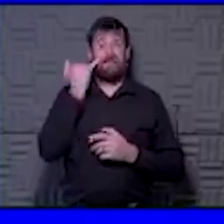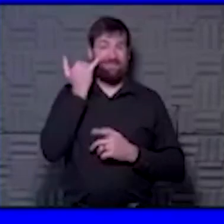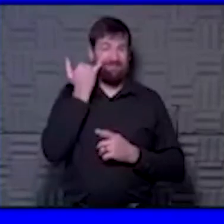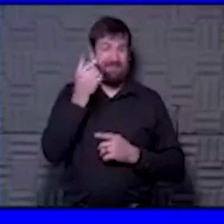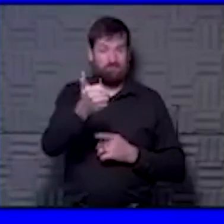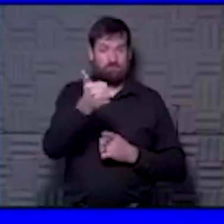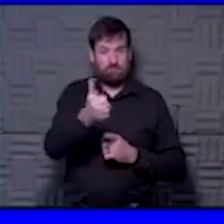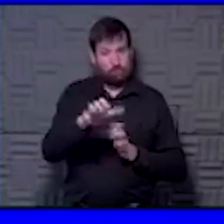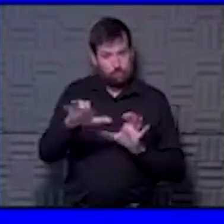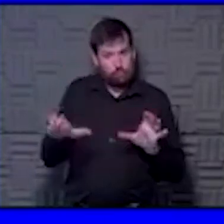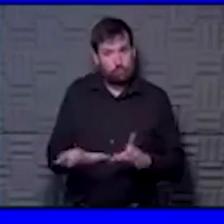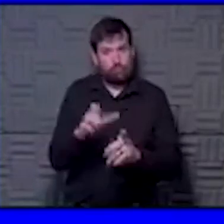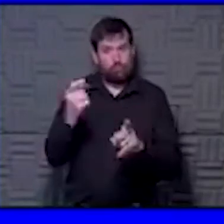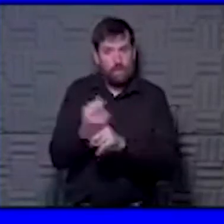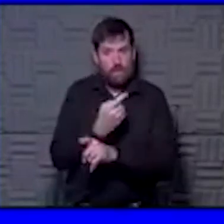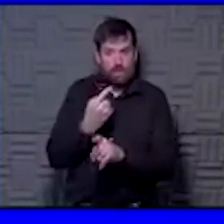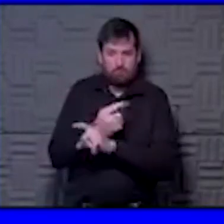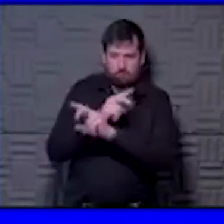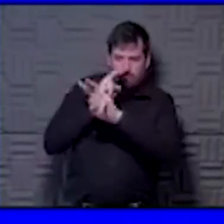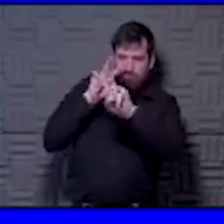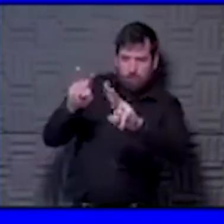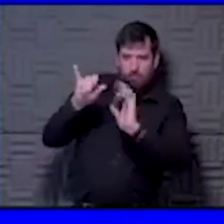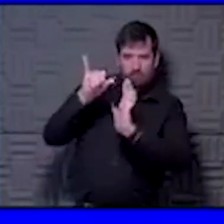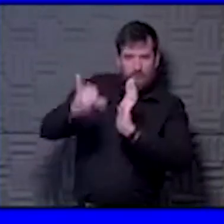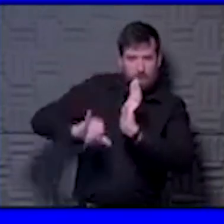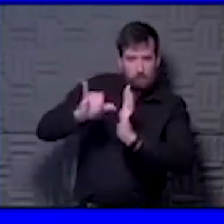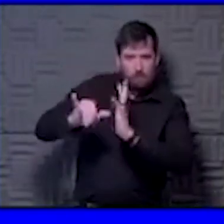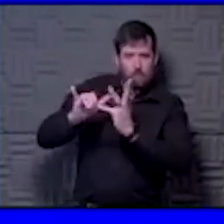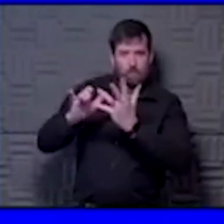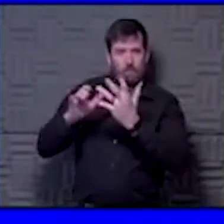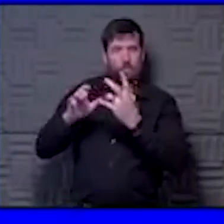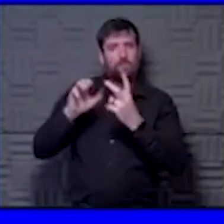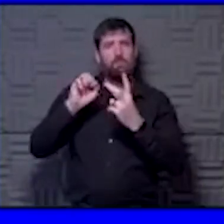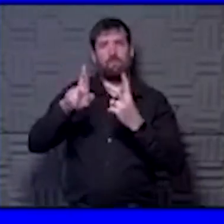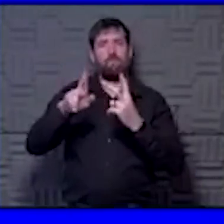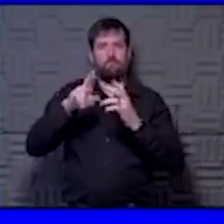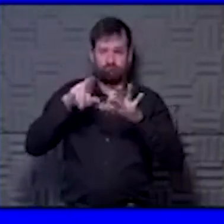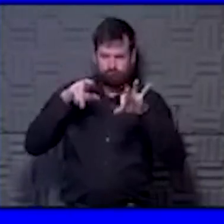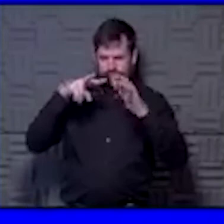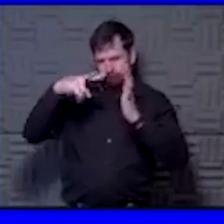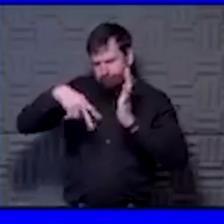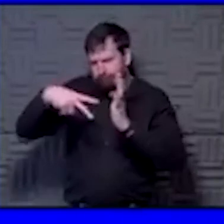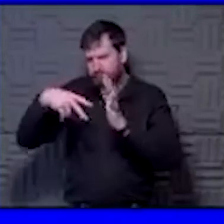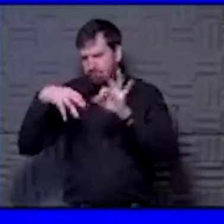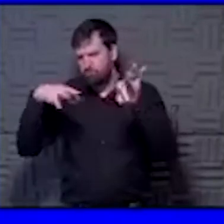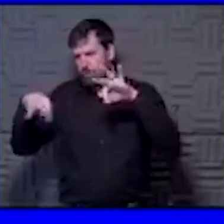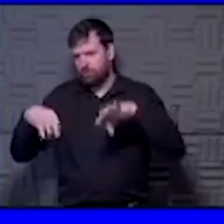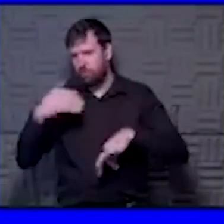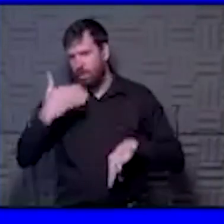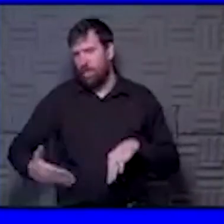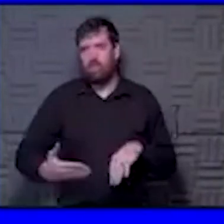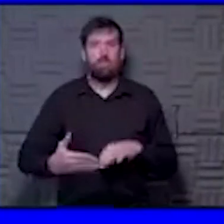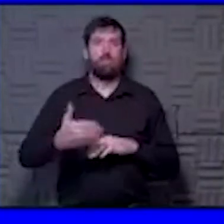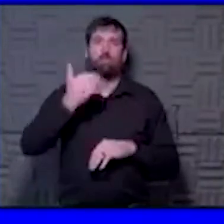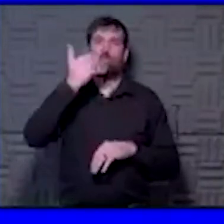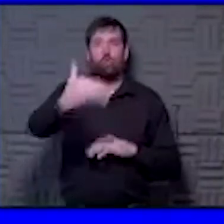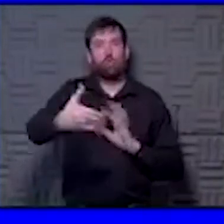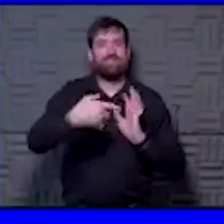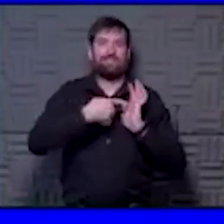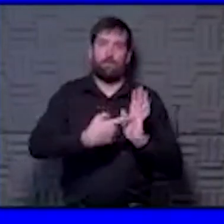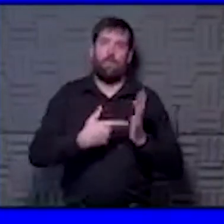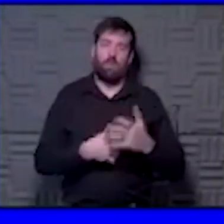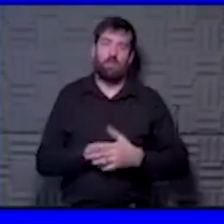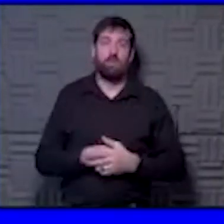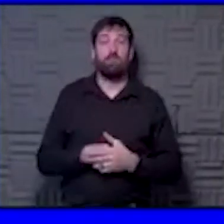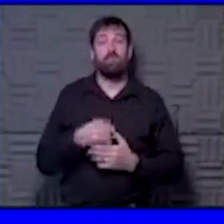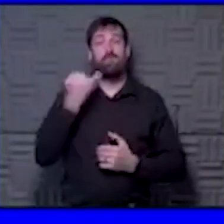it correctly, either watching a video that there's a link to or reading the instructions correctly, really getting that sample. Now, obviously, if